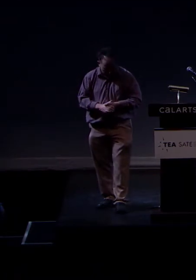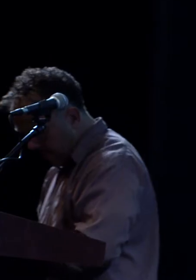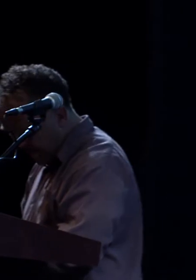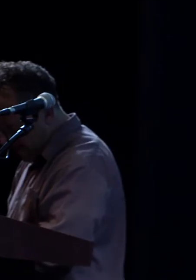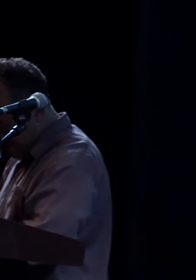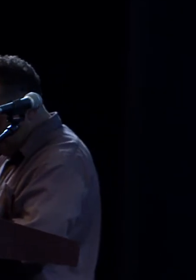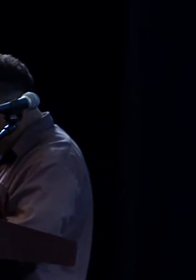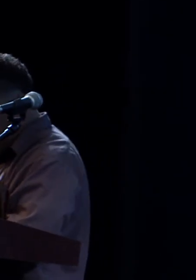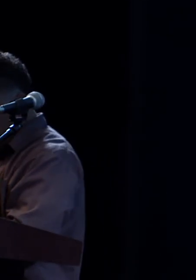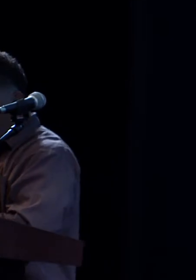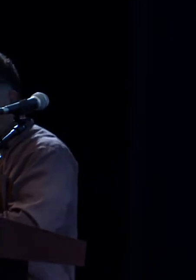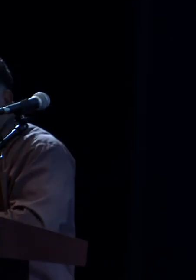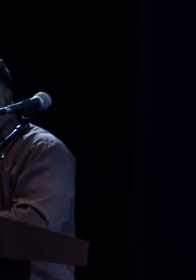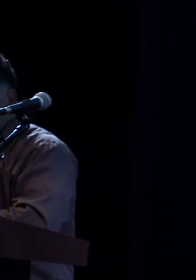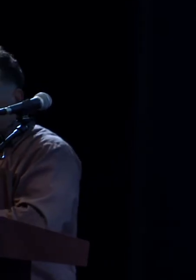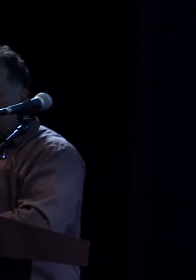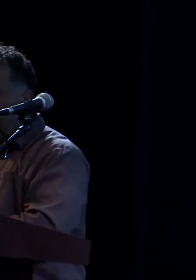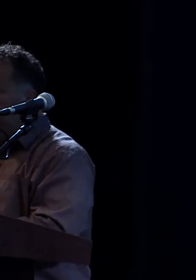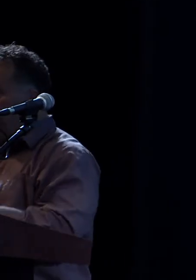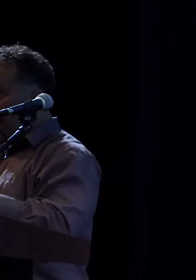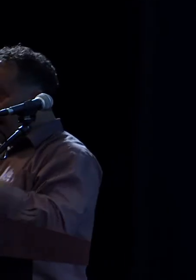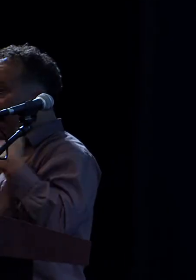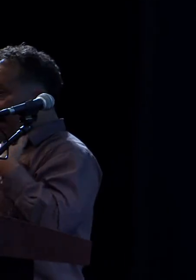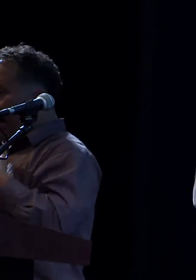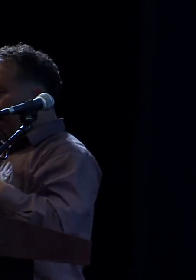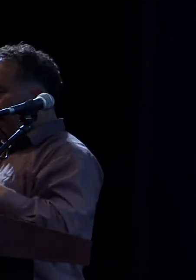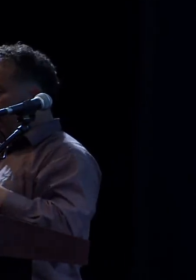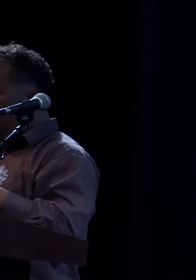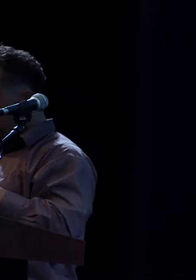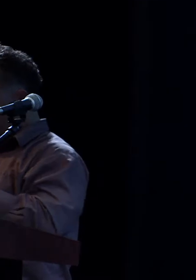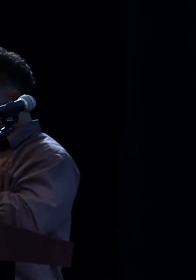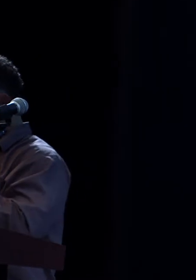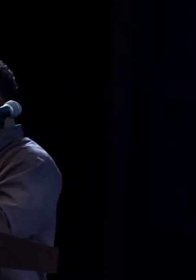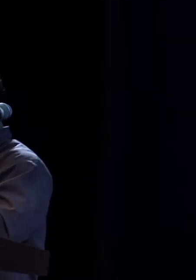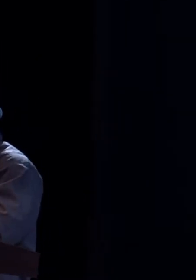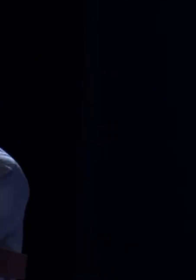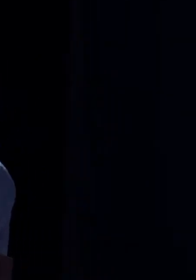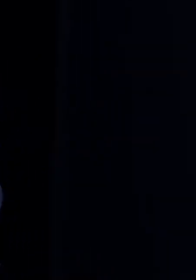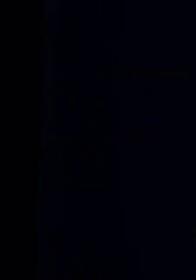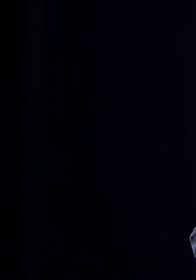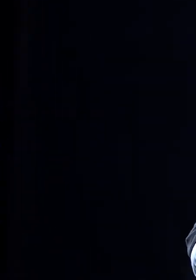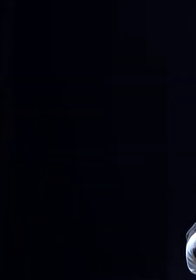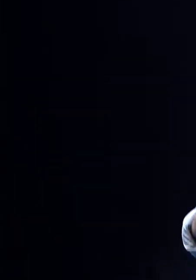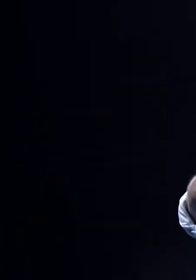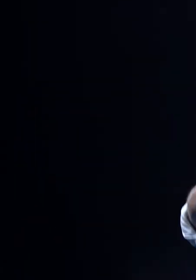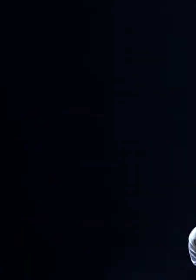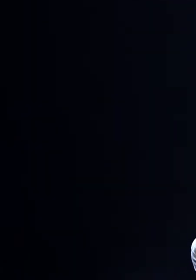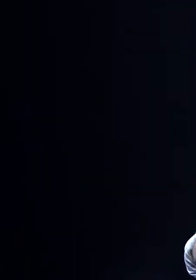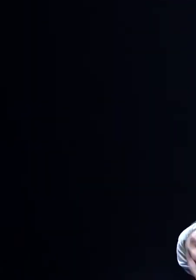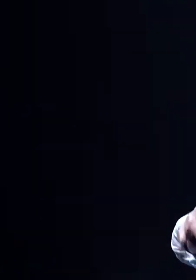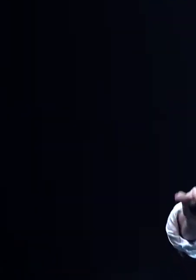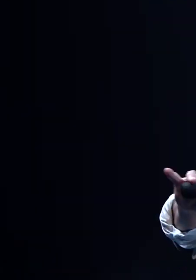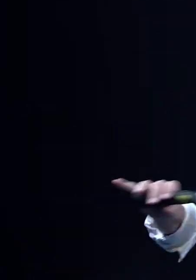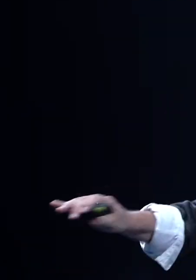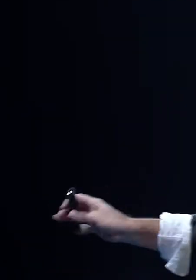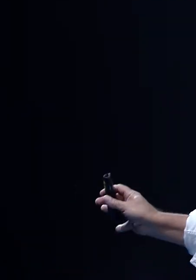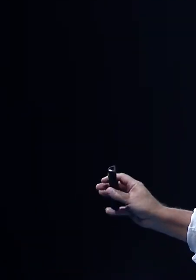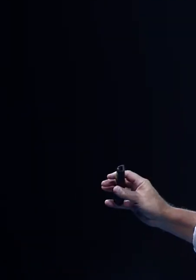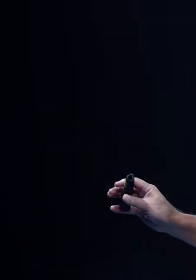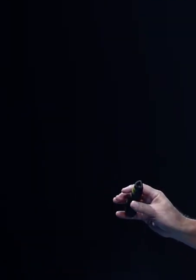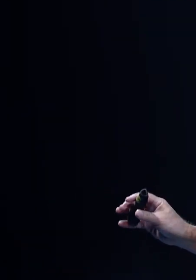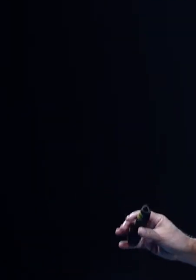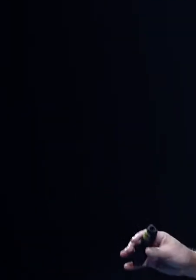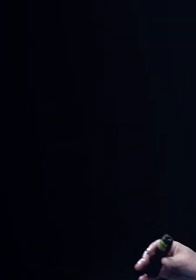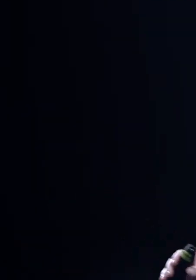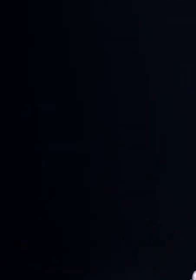So I got a patent on this technology for a very, very low cost method for synchronizing an